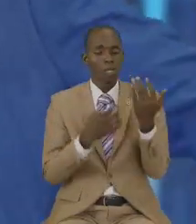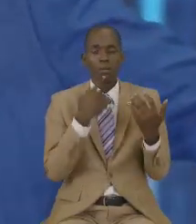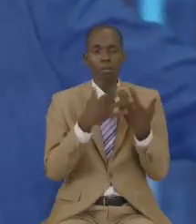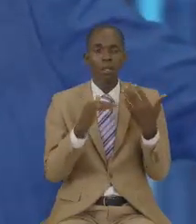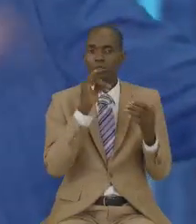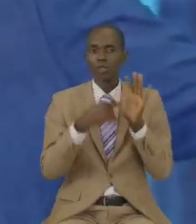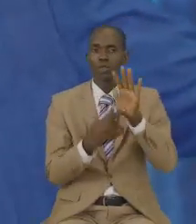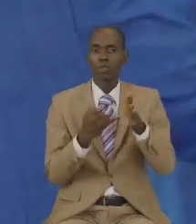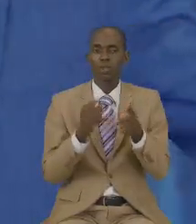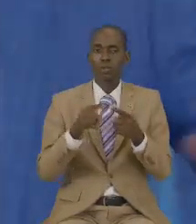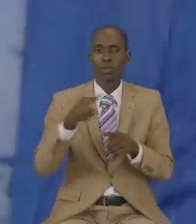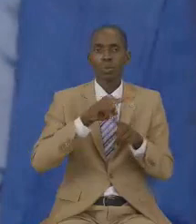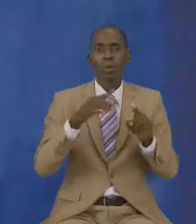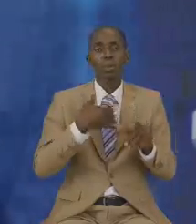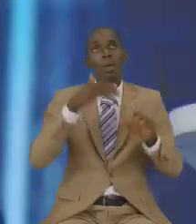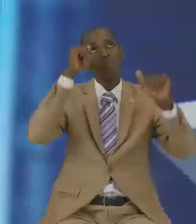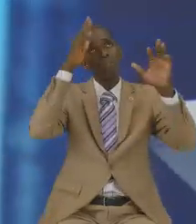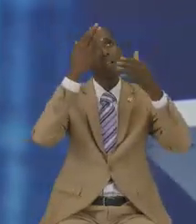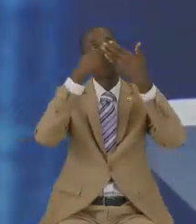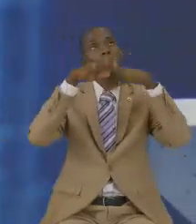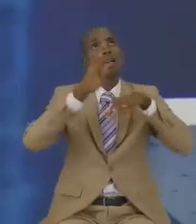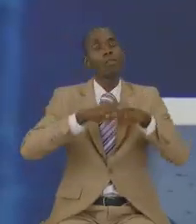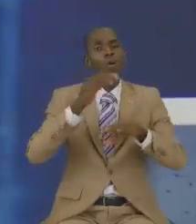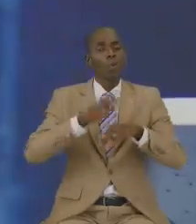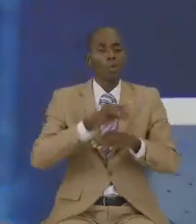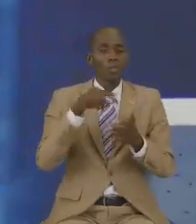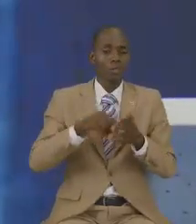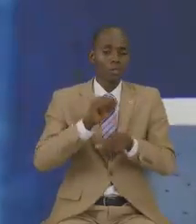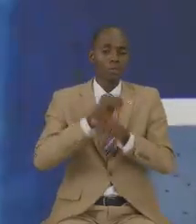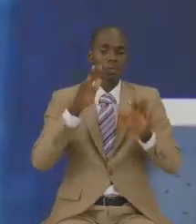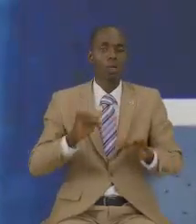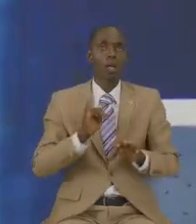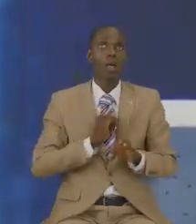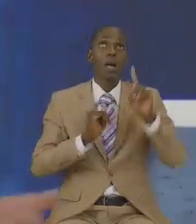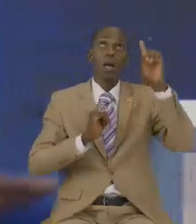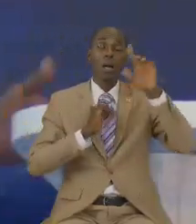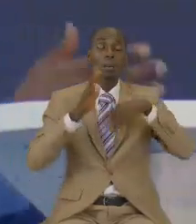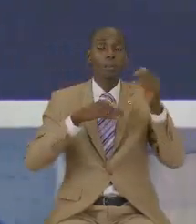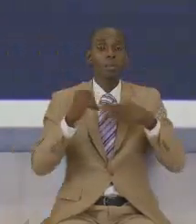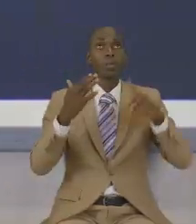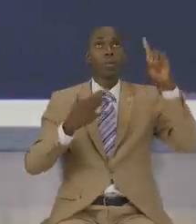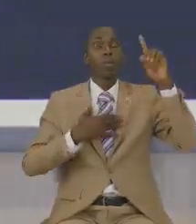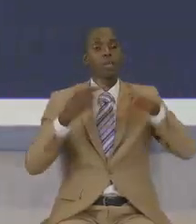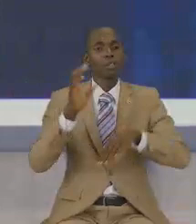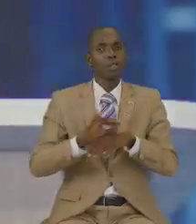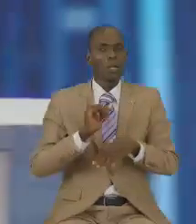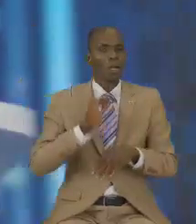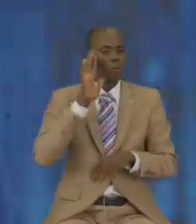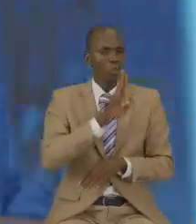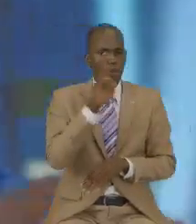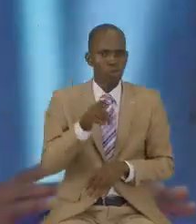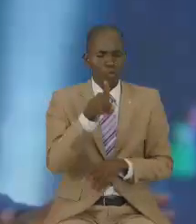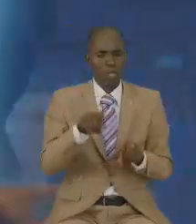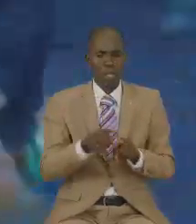Father who is in heaven. And he said, upon this rock I build my church, and I'm going to use as an instrument, and the gates of